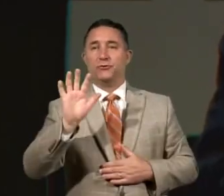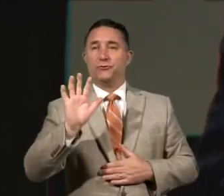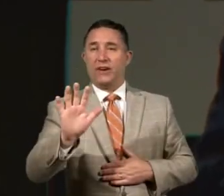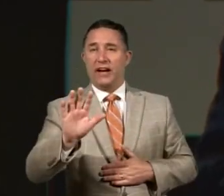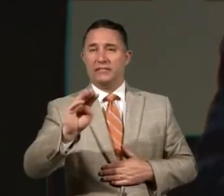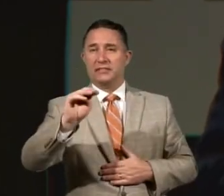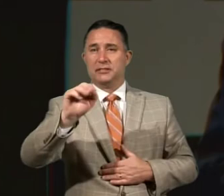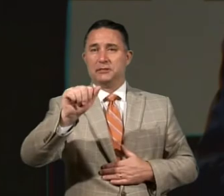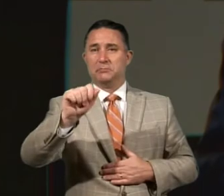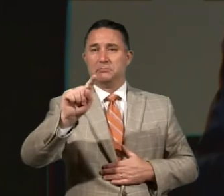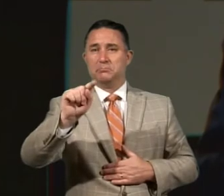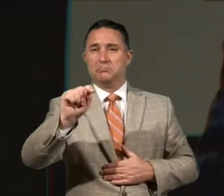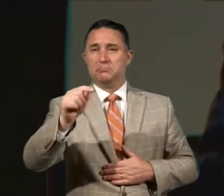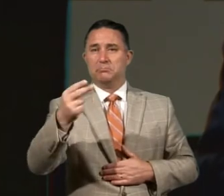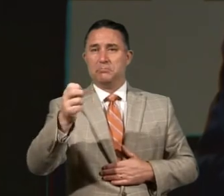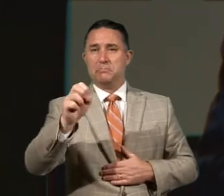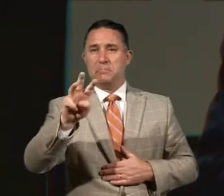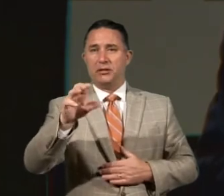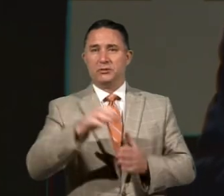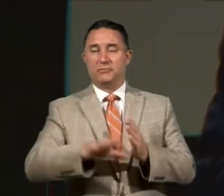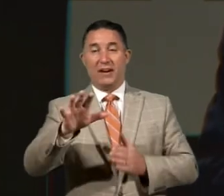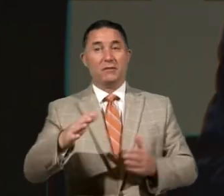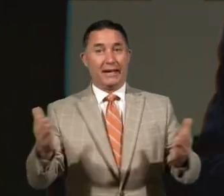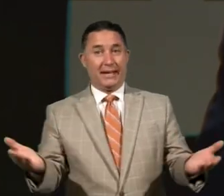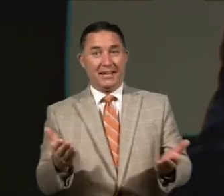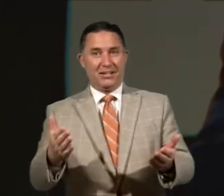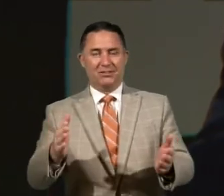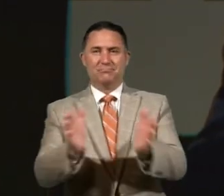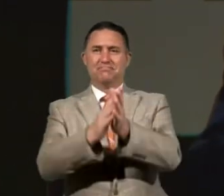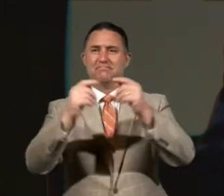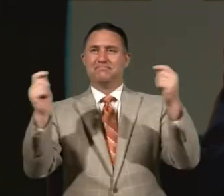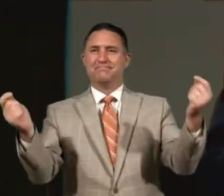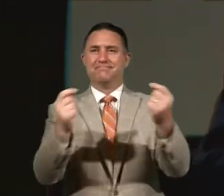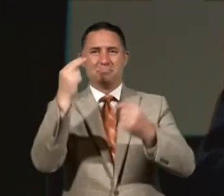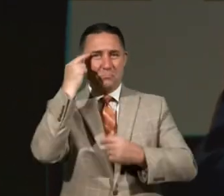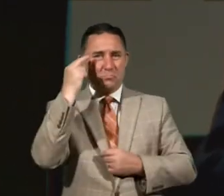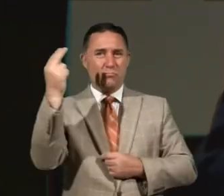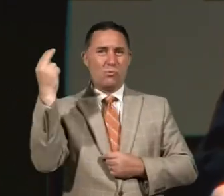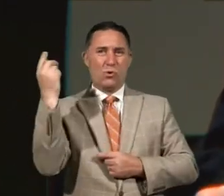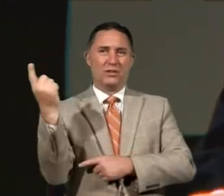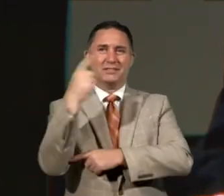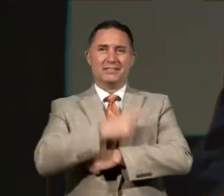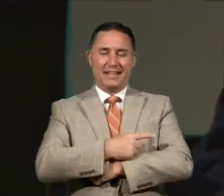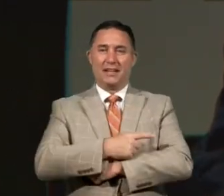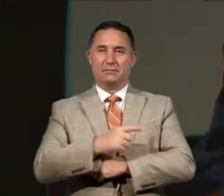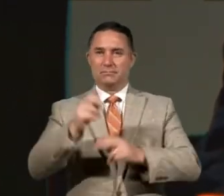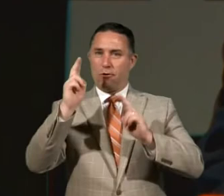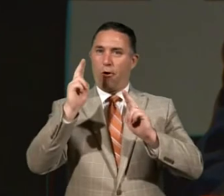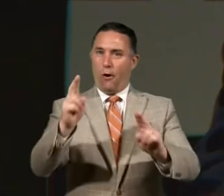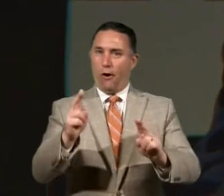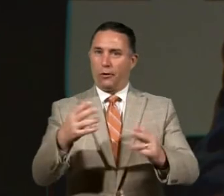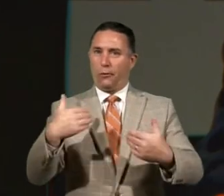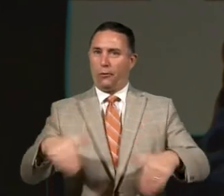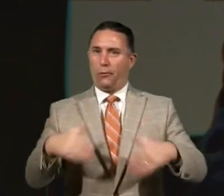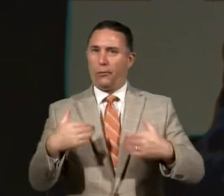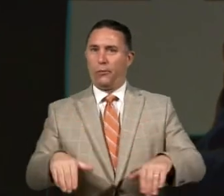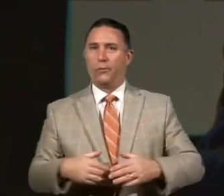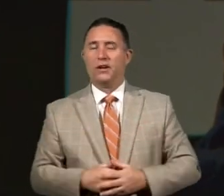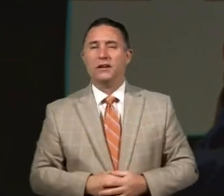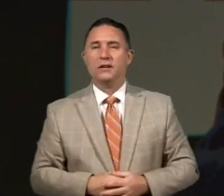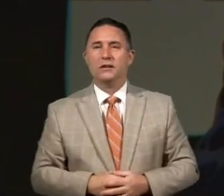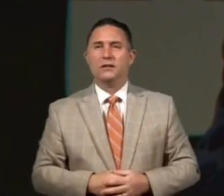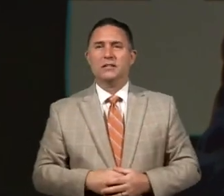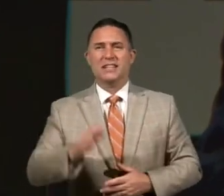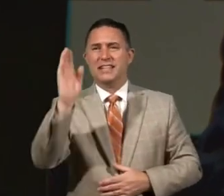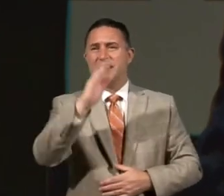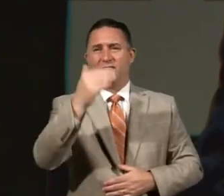5. Here we are to celebrate Memorial Day, and what a privilege and an honor it is to get to do that.